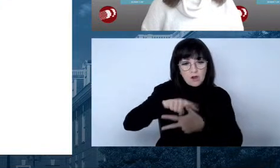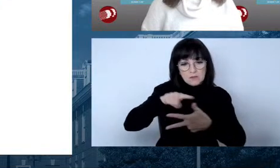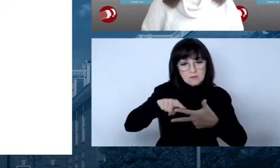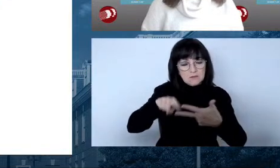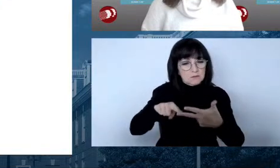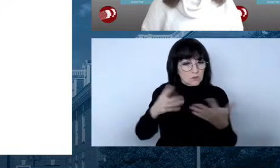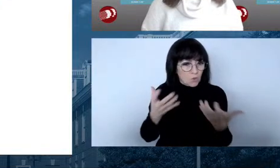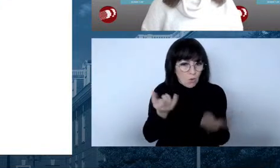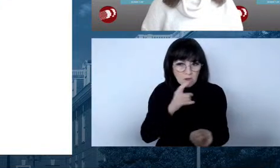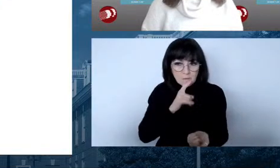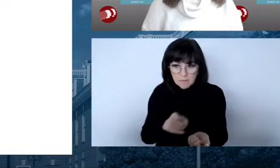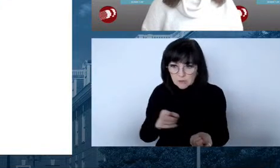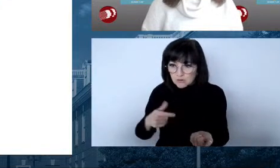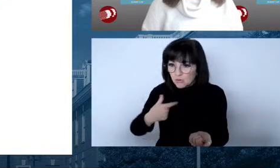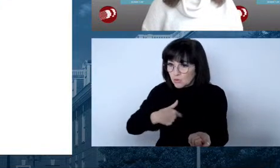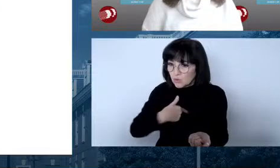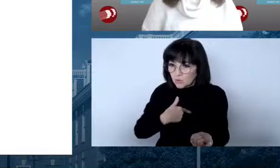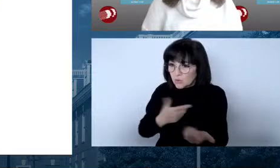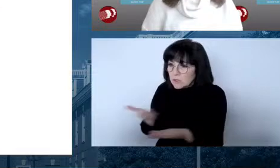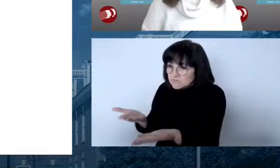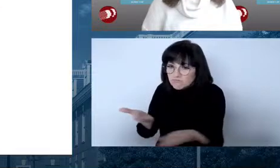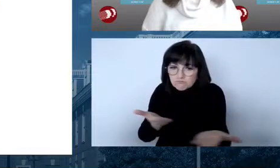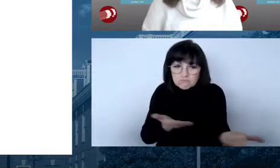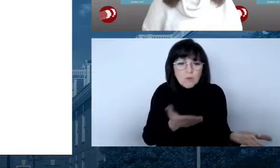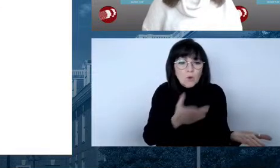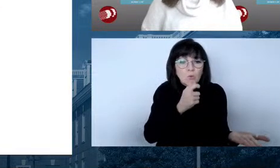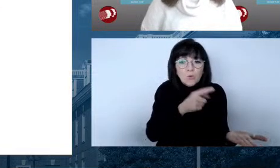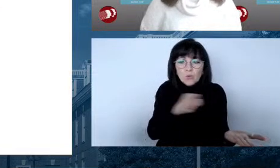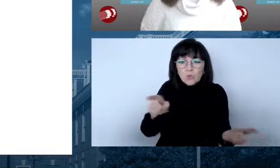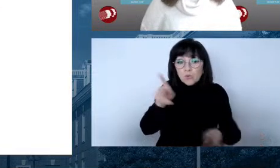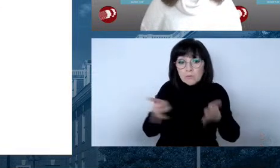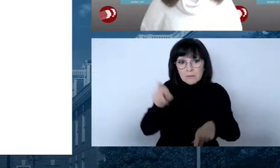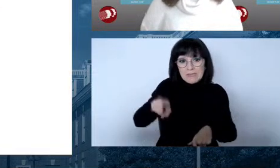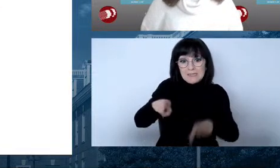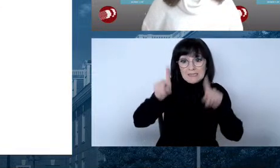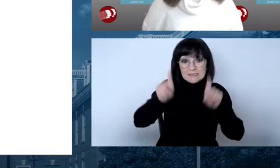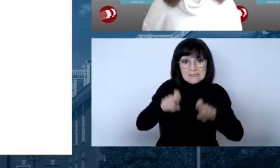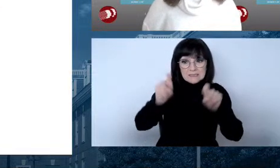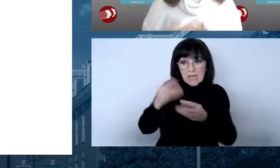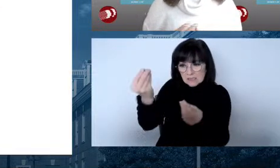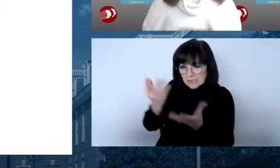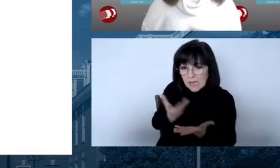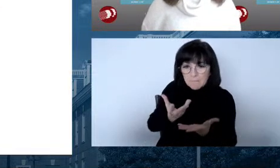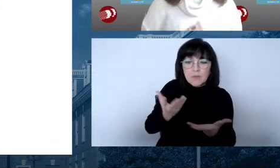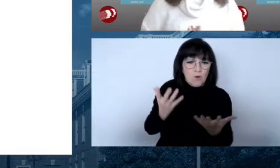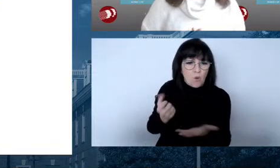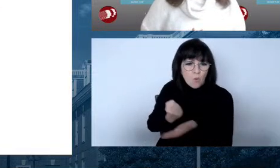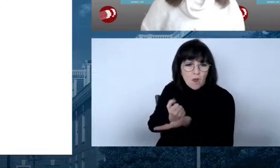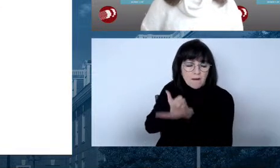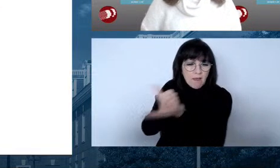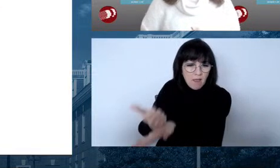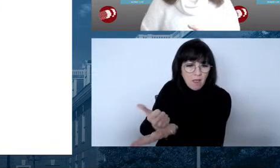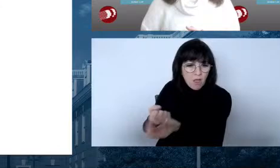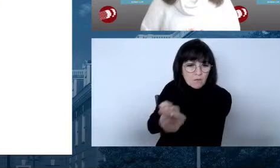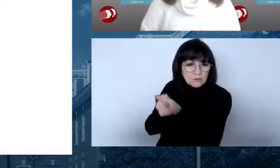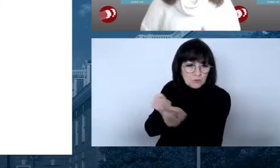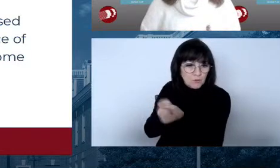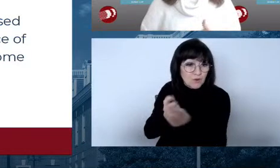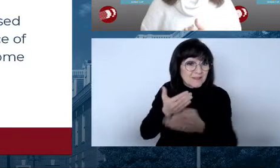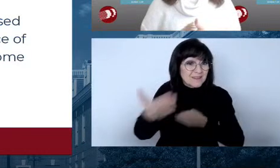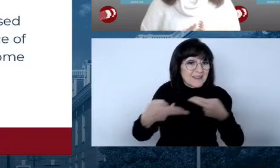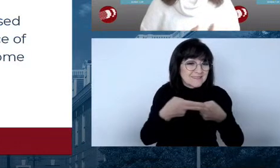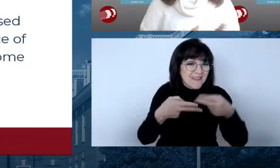to individual communities that may have challenges with access. In terms of, next slide, please.